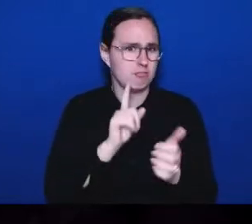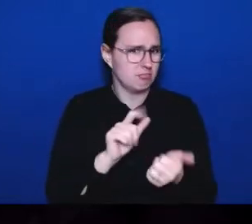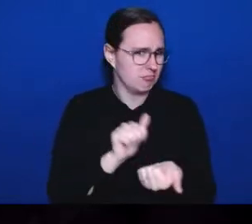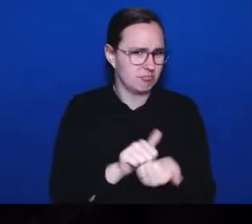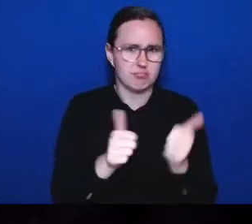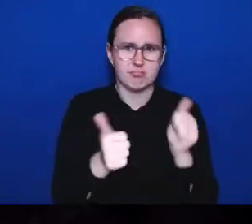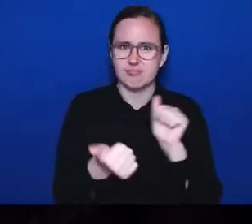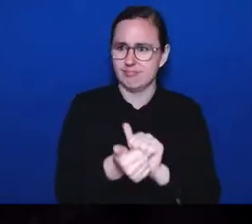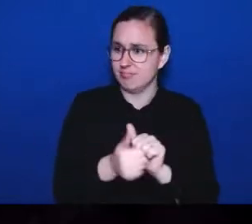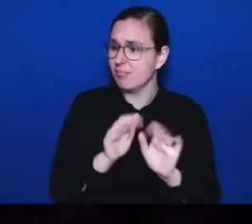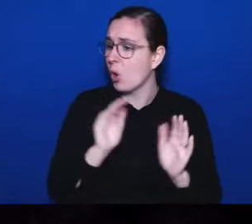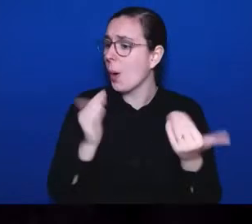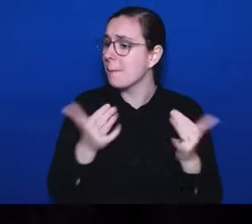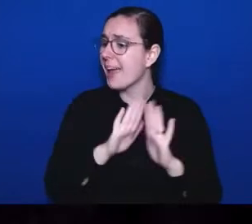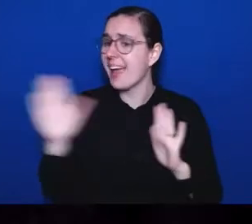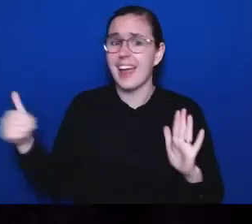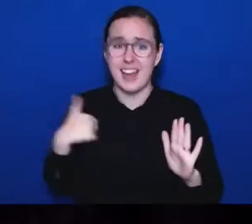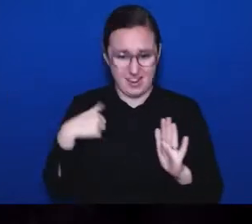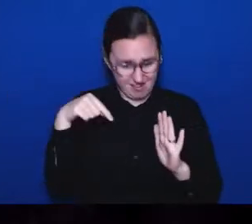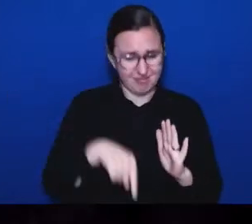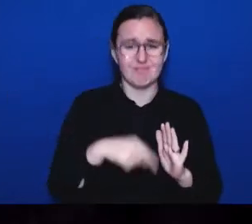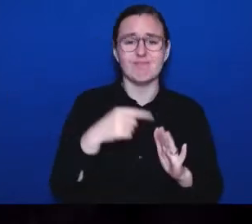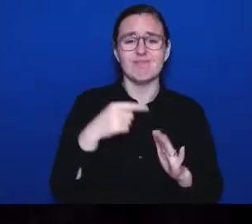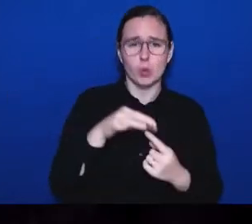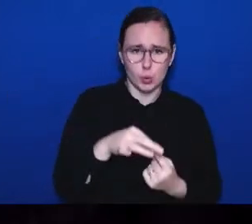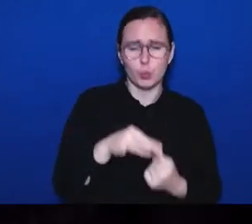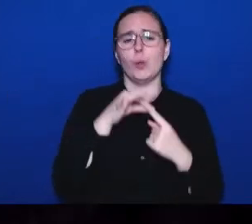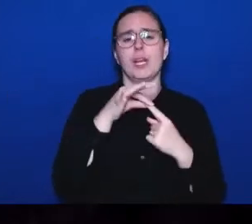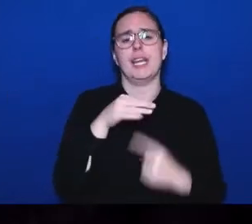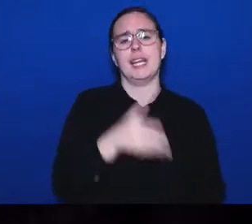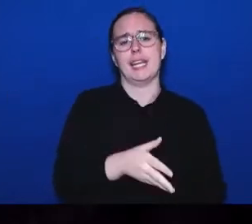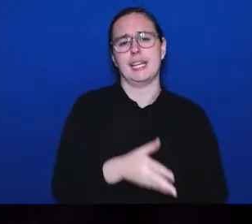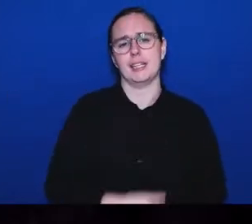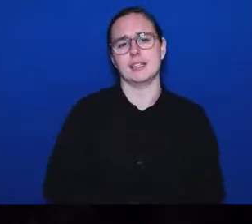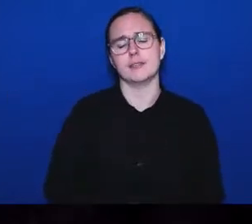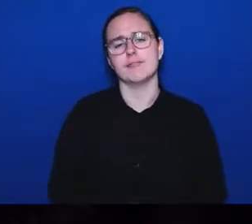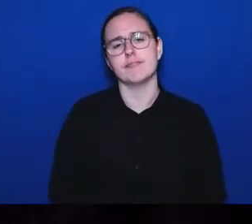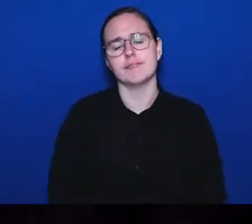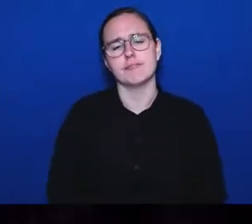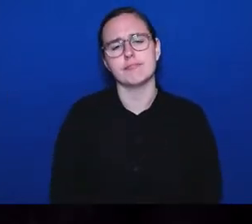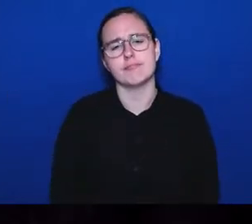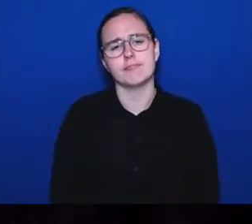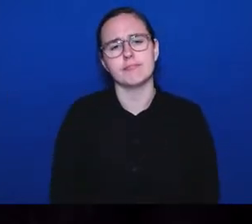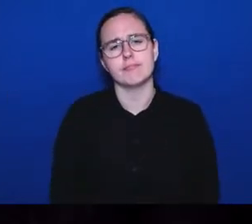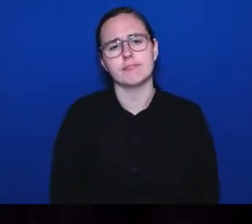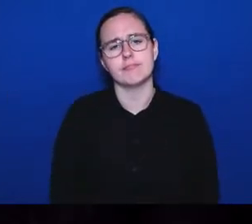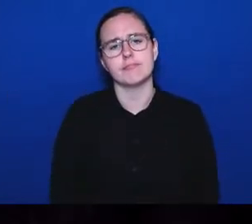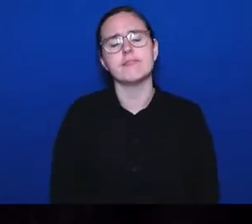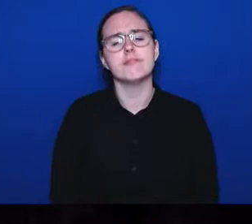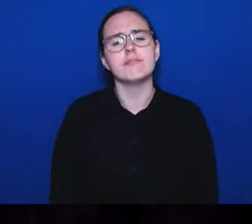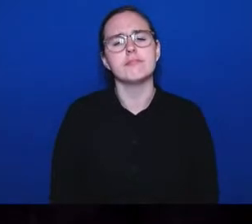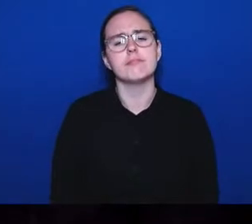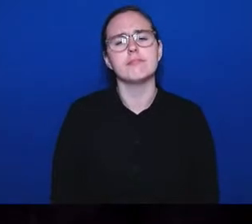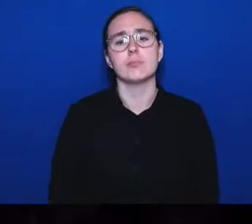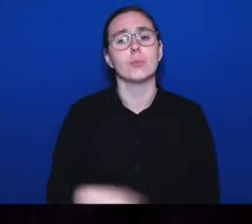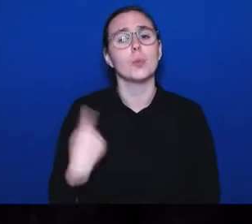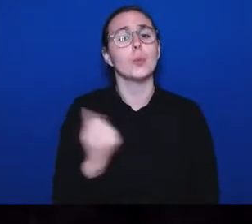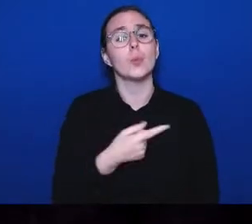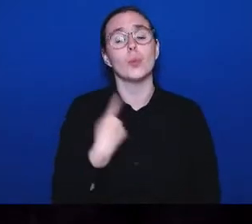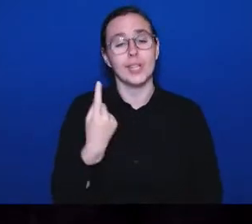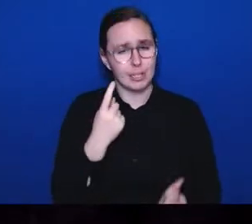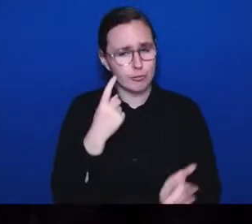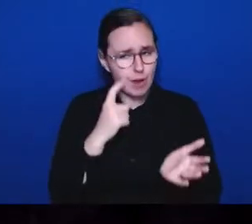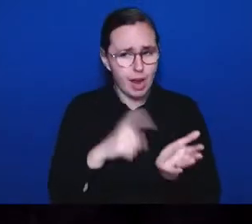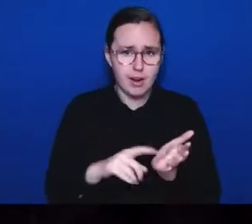models. It addresses rising business costs. It recognizes the value physicians provide when delivering